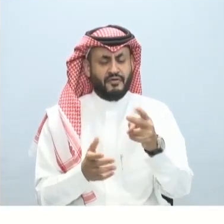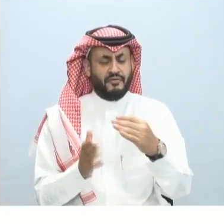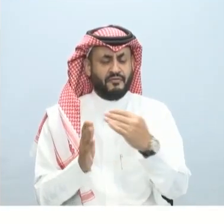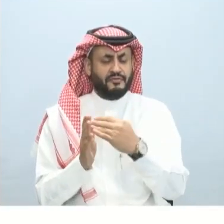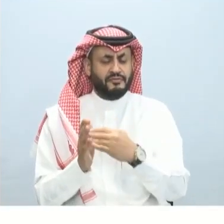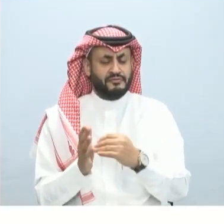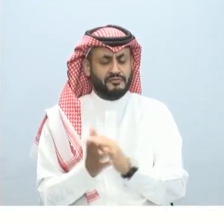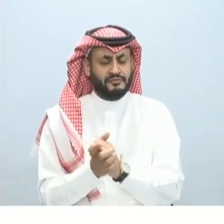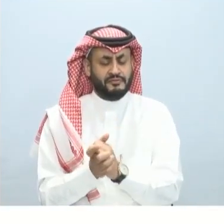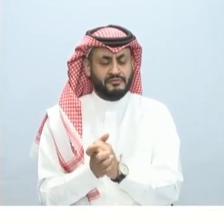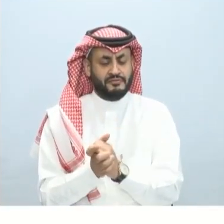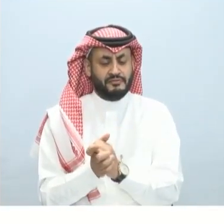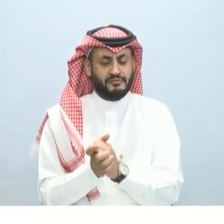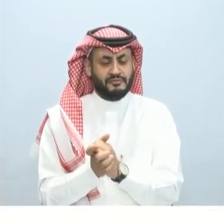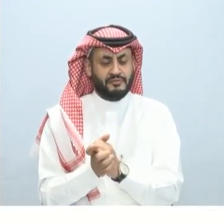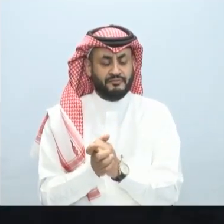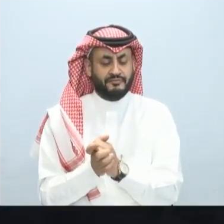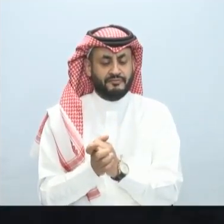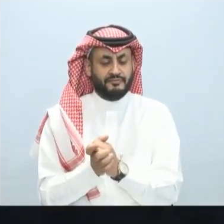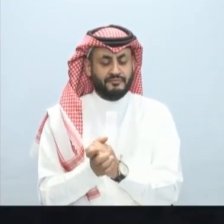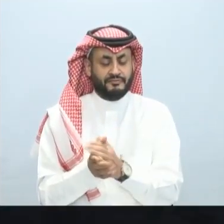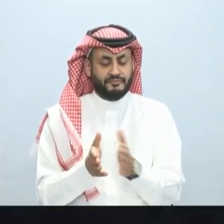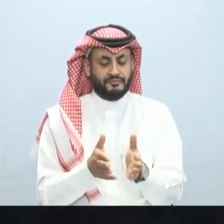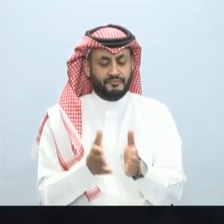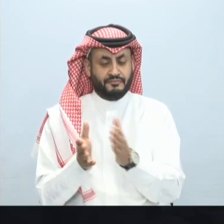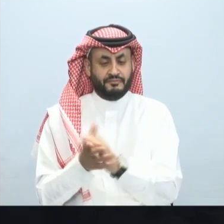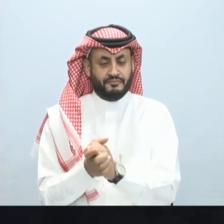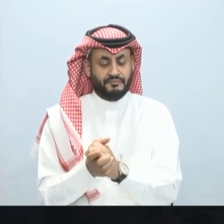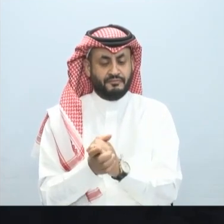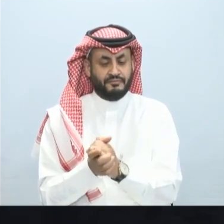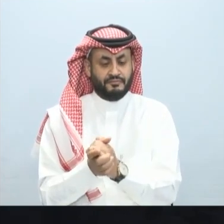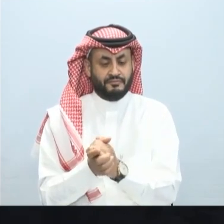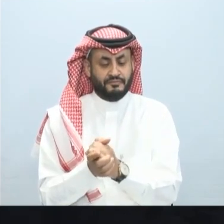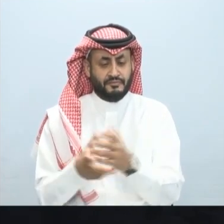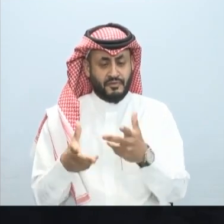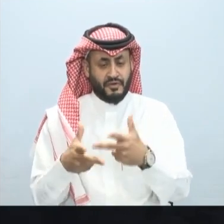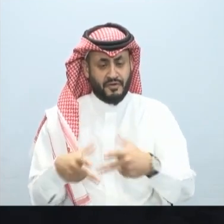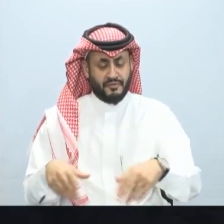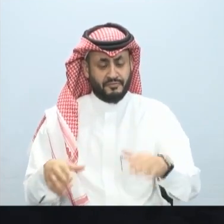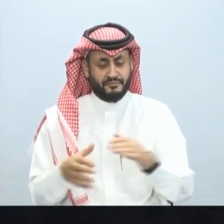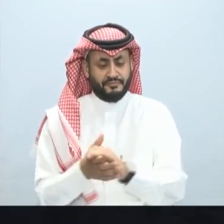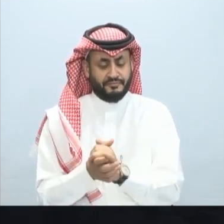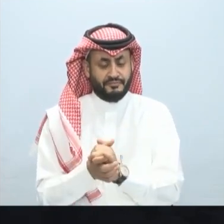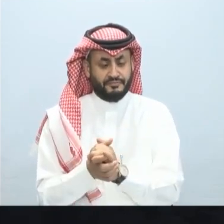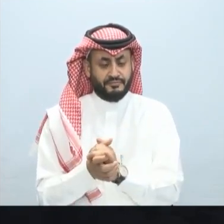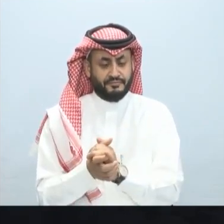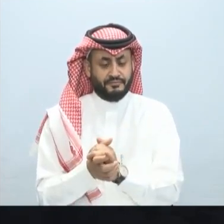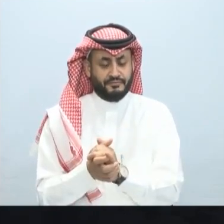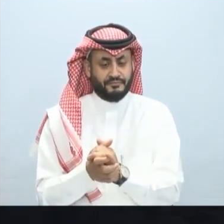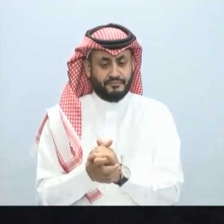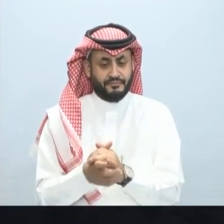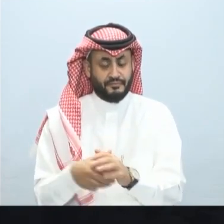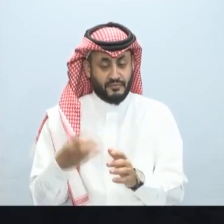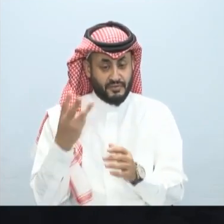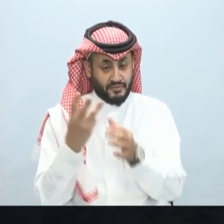adjectives, now we are going to move on to the last degree. Now, we mentioned that there are